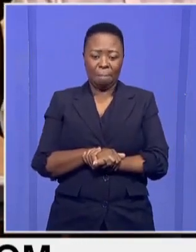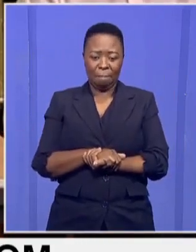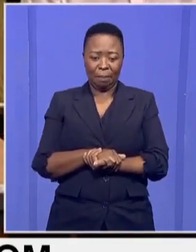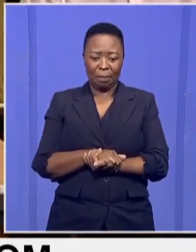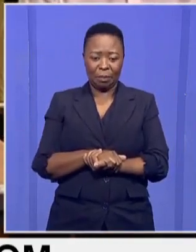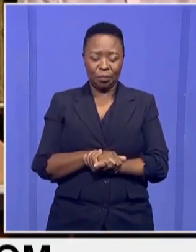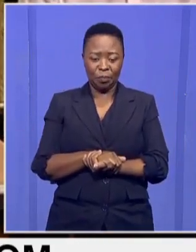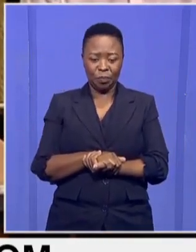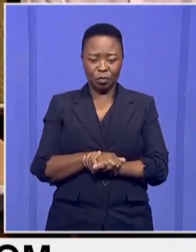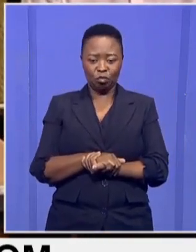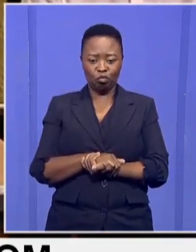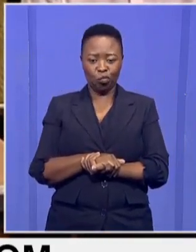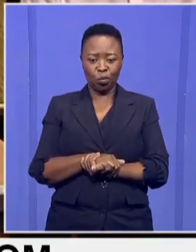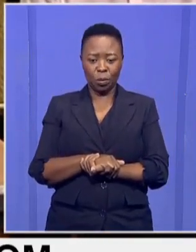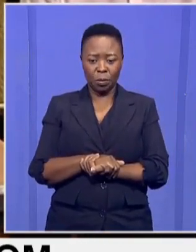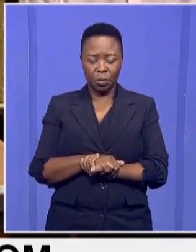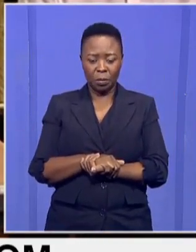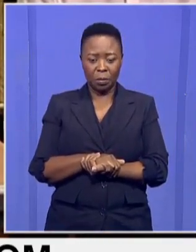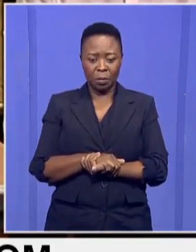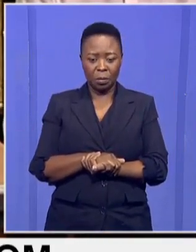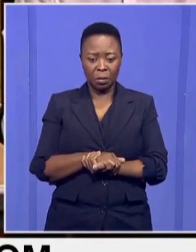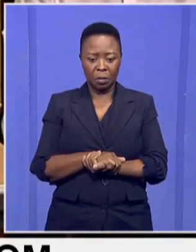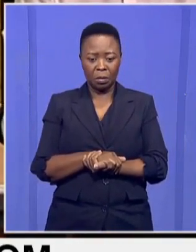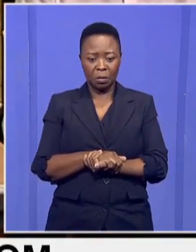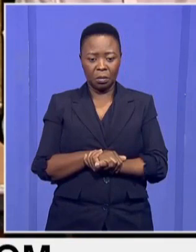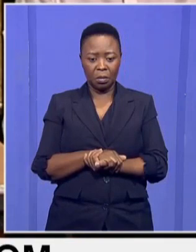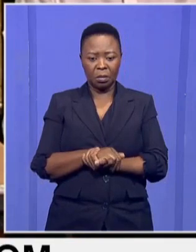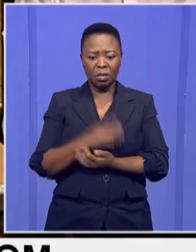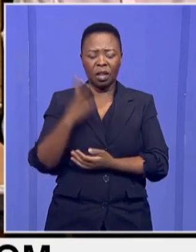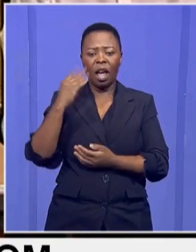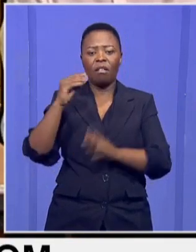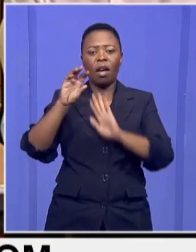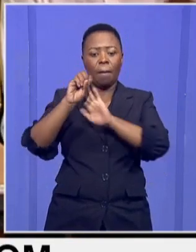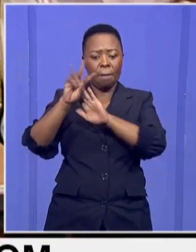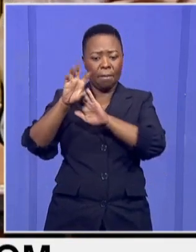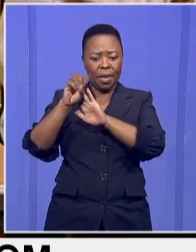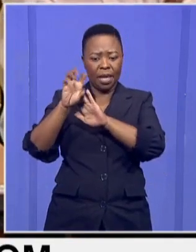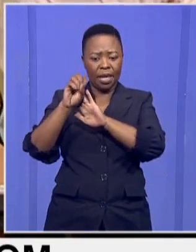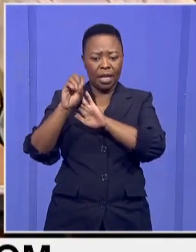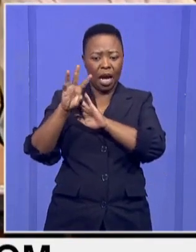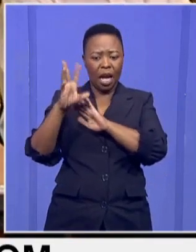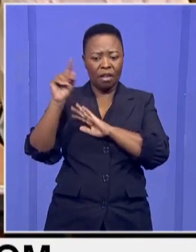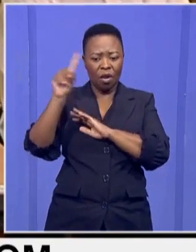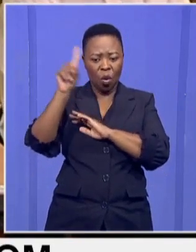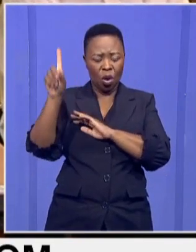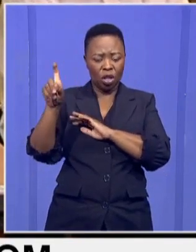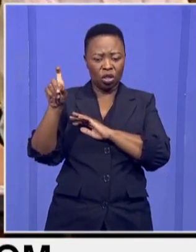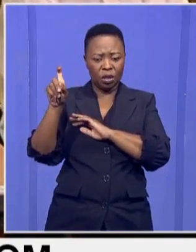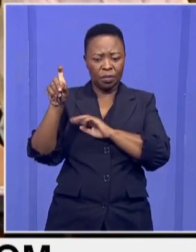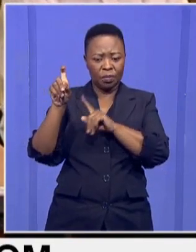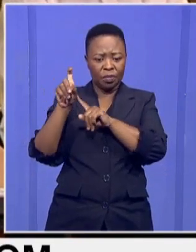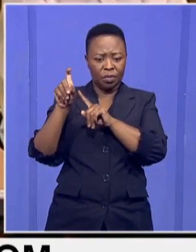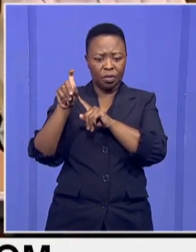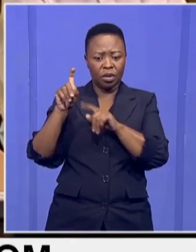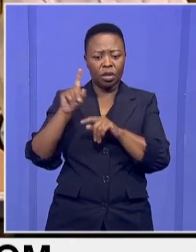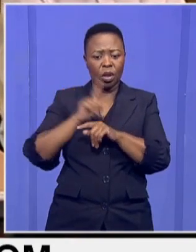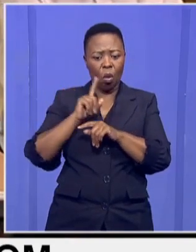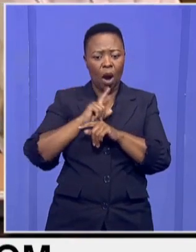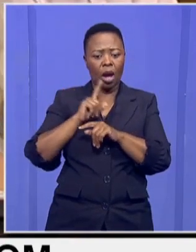I just want to check if there is a burning question from the media that you want to ask. Otherwise, we want to allow the families to